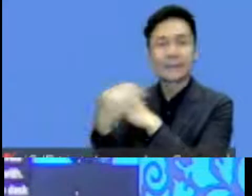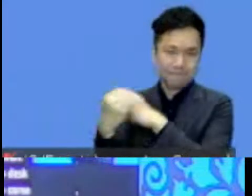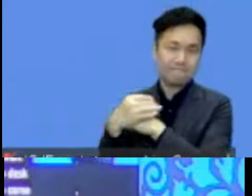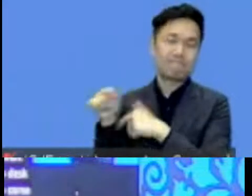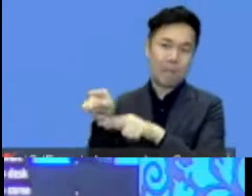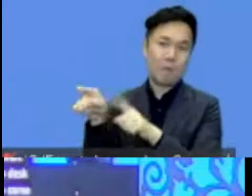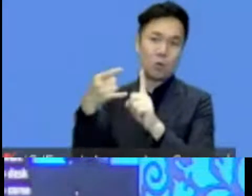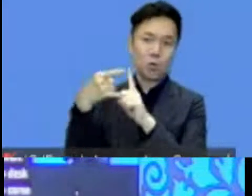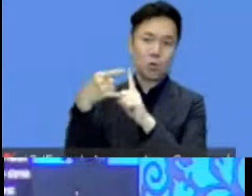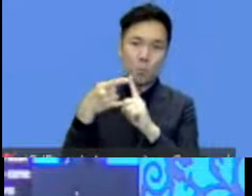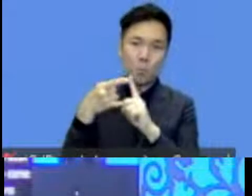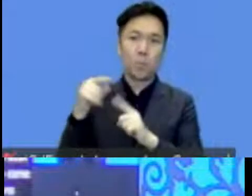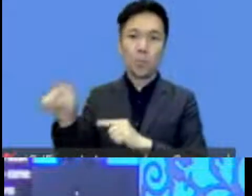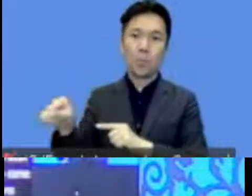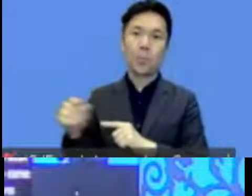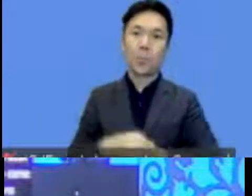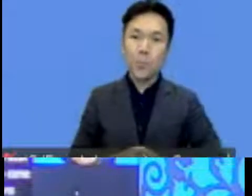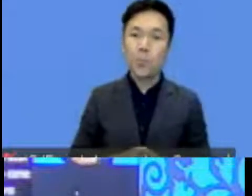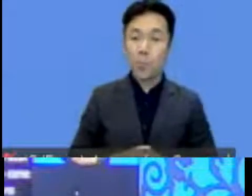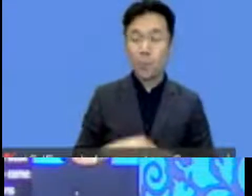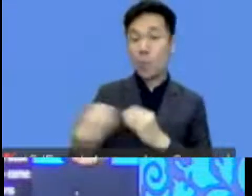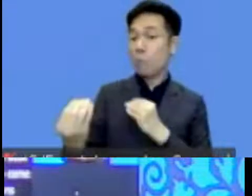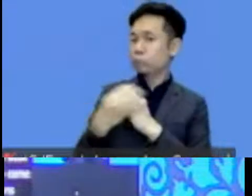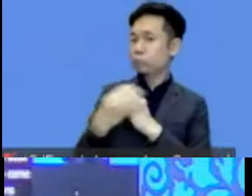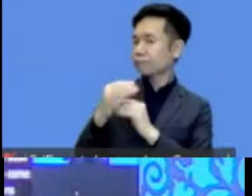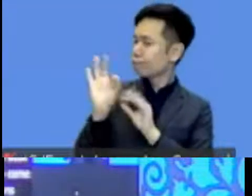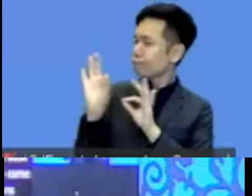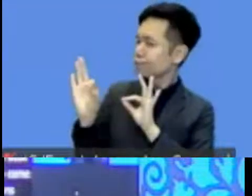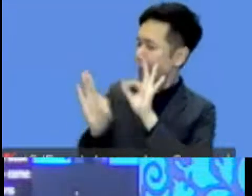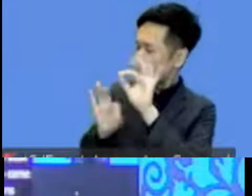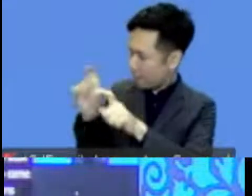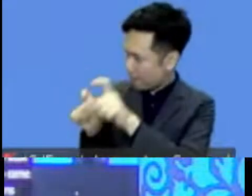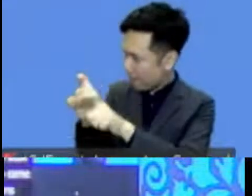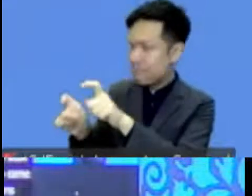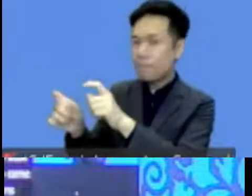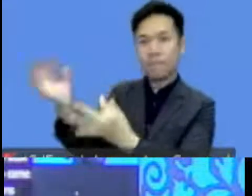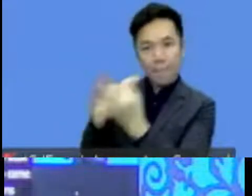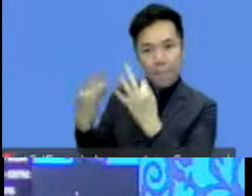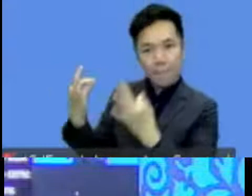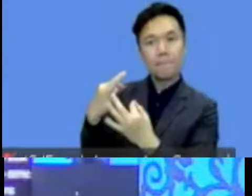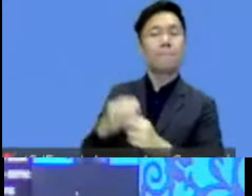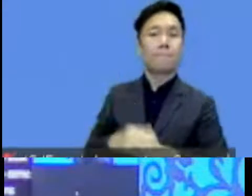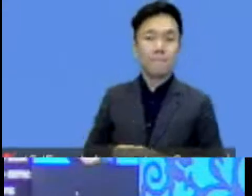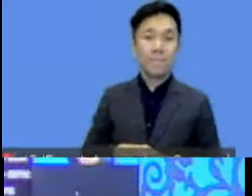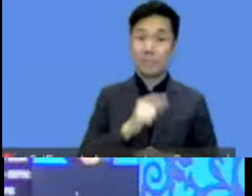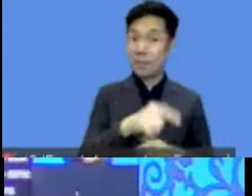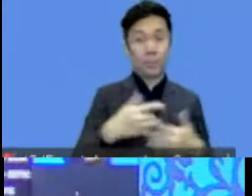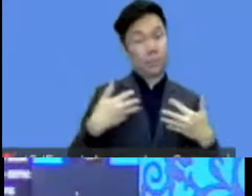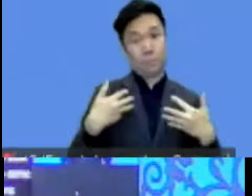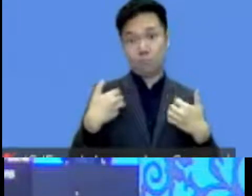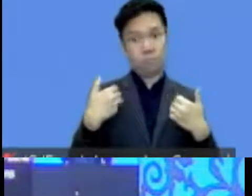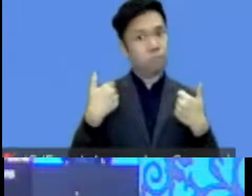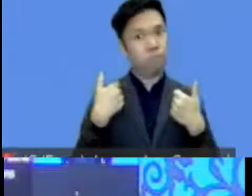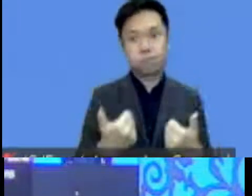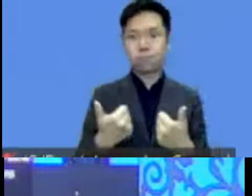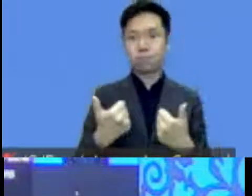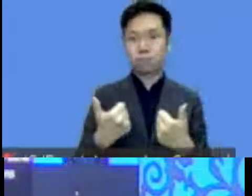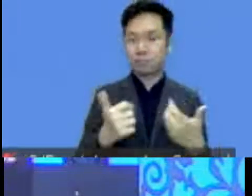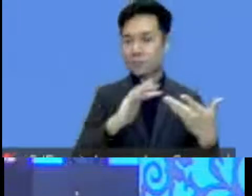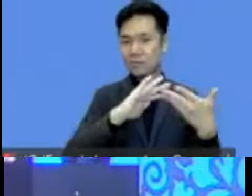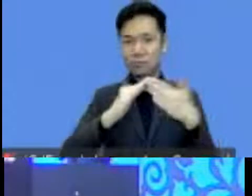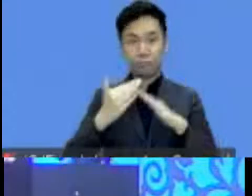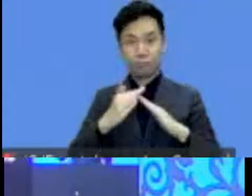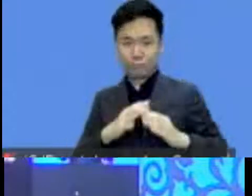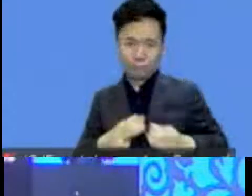clarify activity tasks. Sorry. We had an amazing school community who